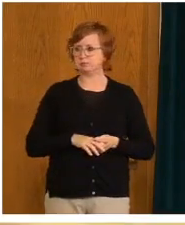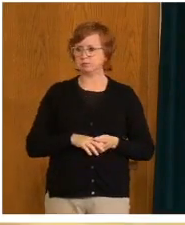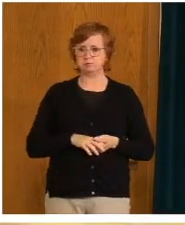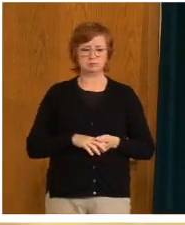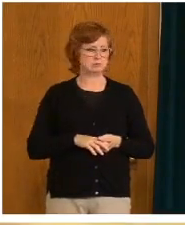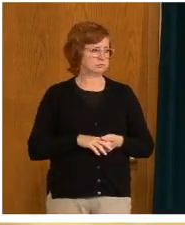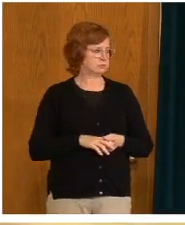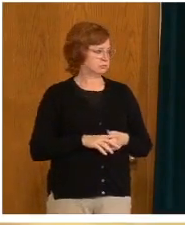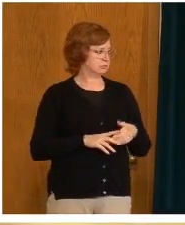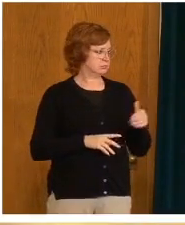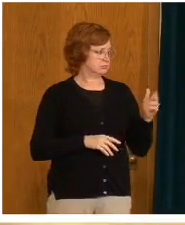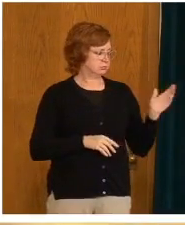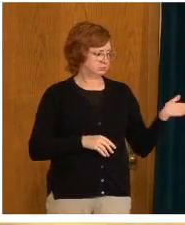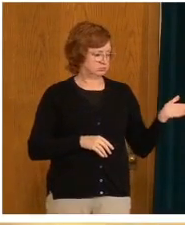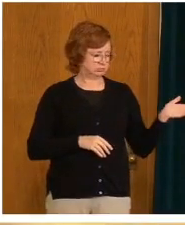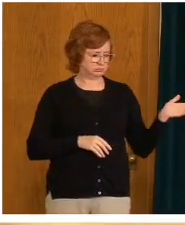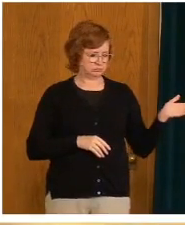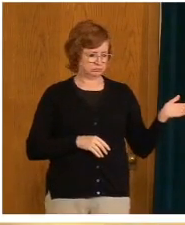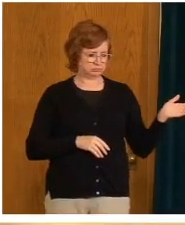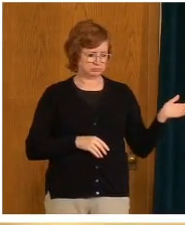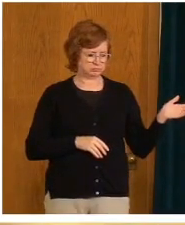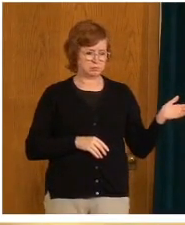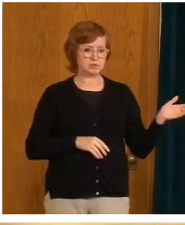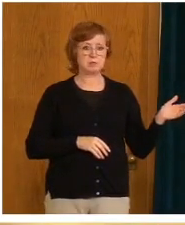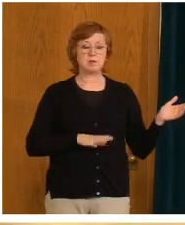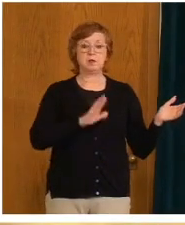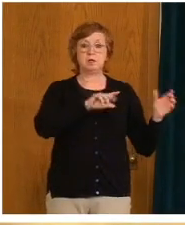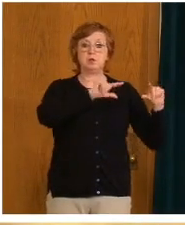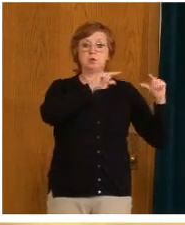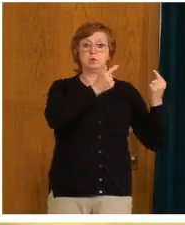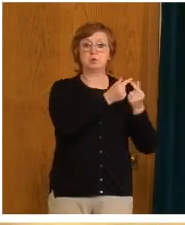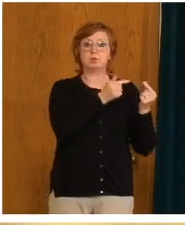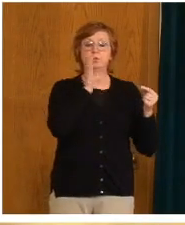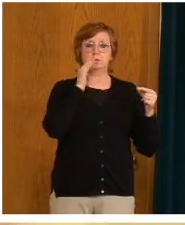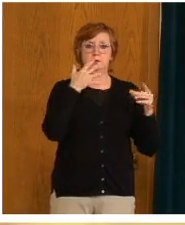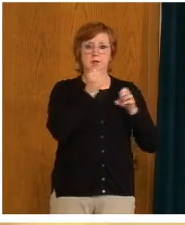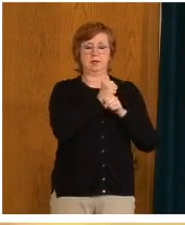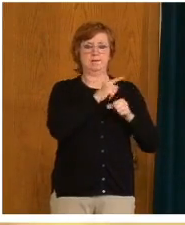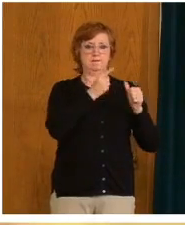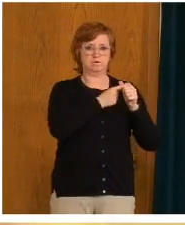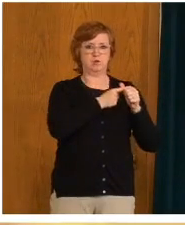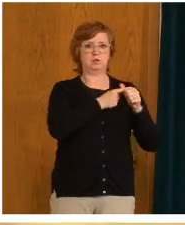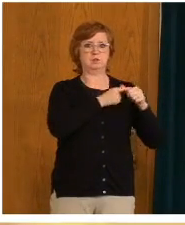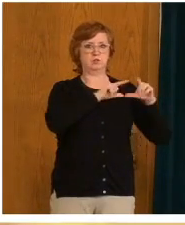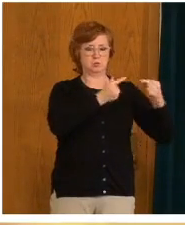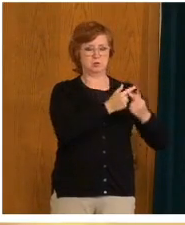So they'll be among the first. Those folks will be among the first to receive their second dose in the province.